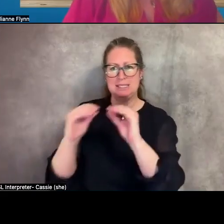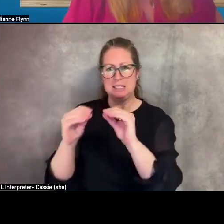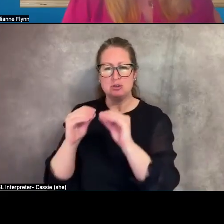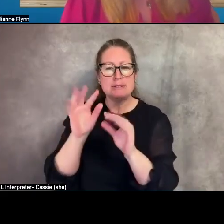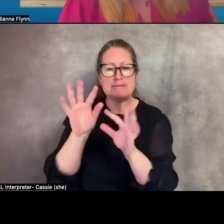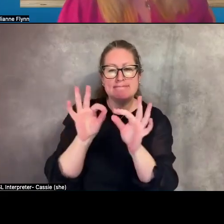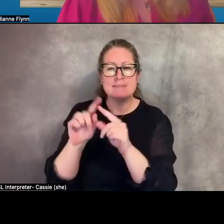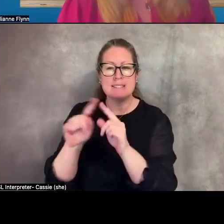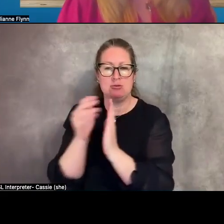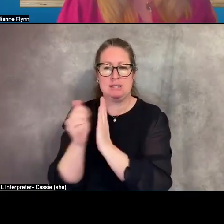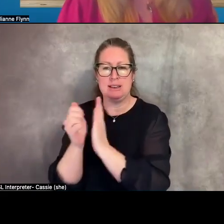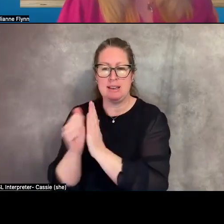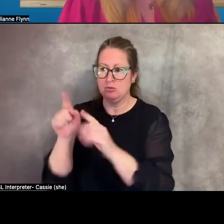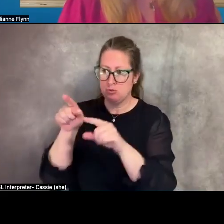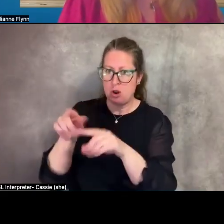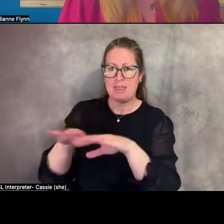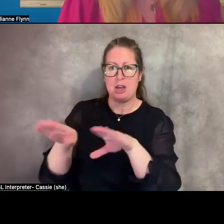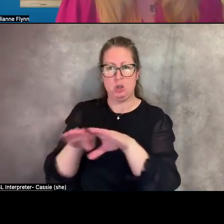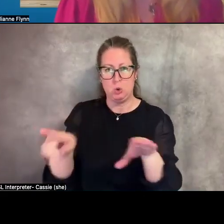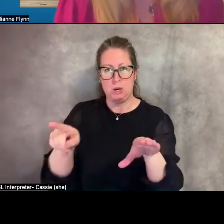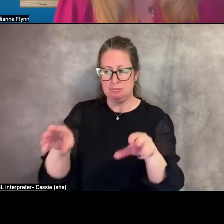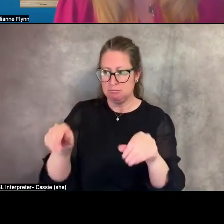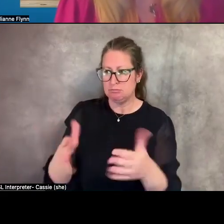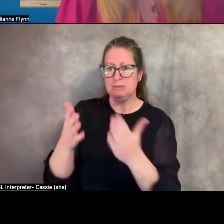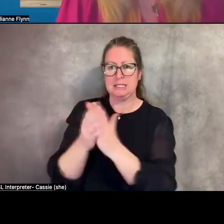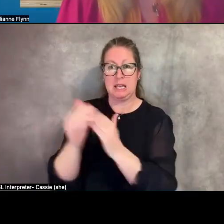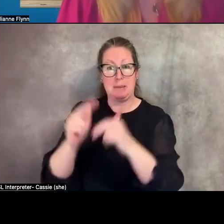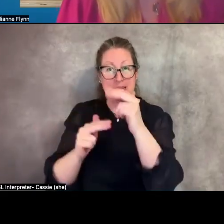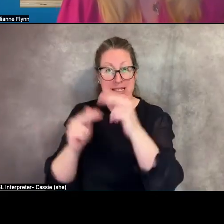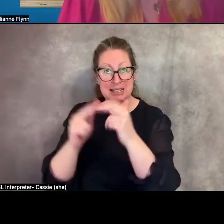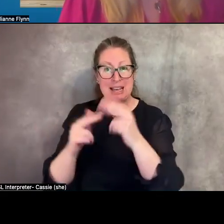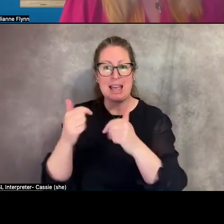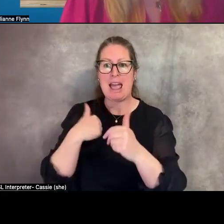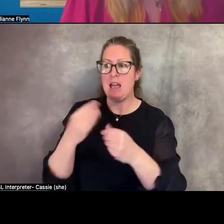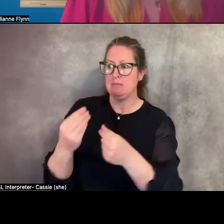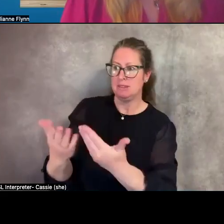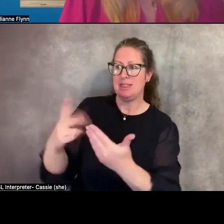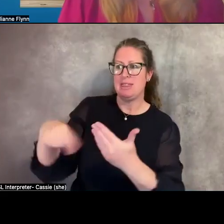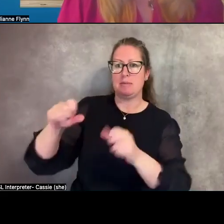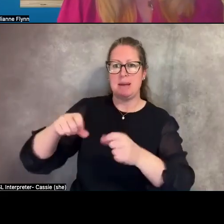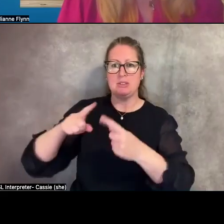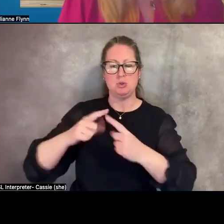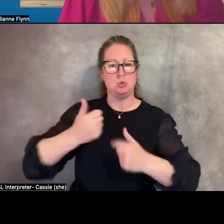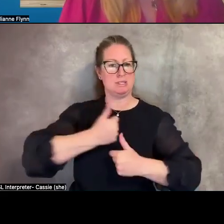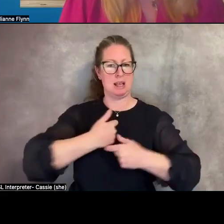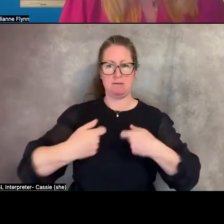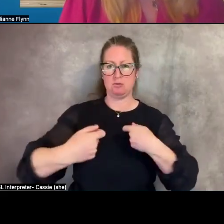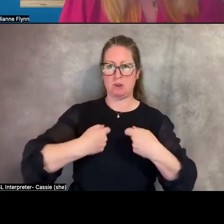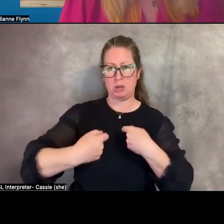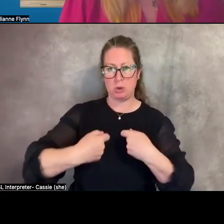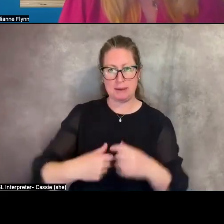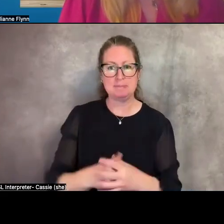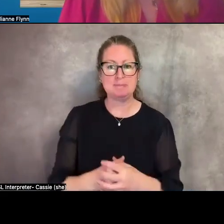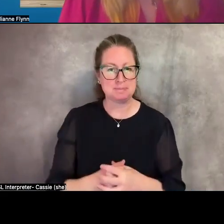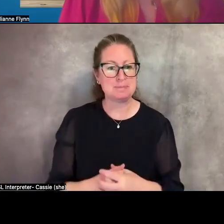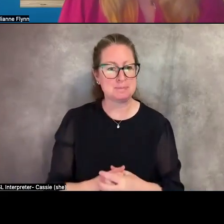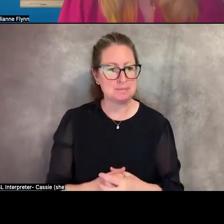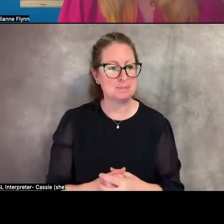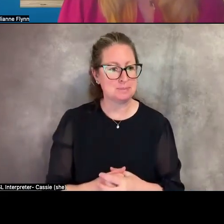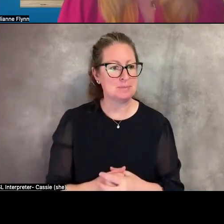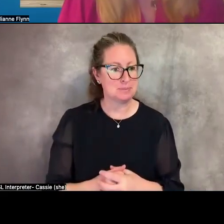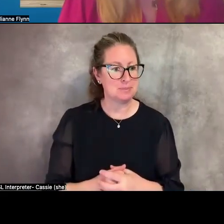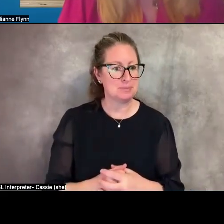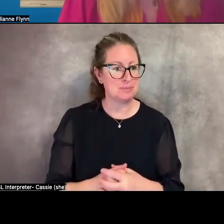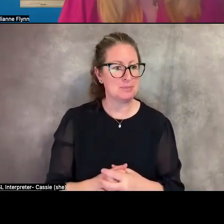unit to promote patient skill building and the capacity for self-regulation. Next slide, please. So